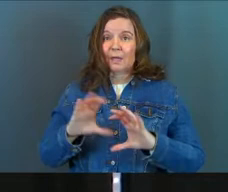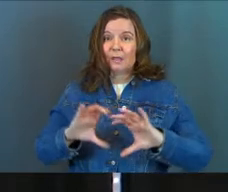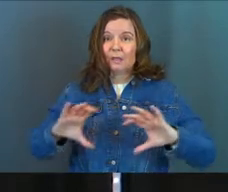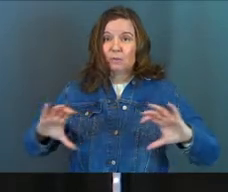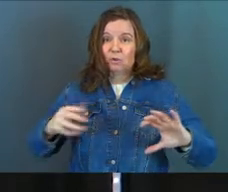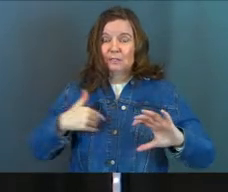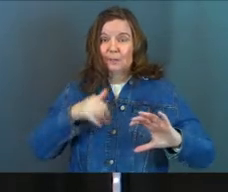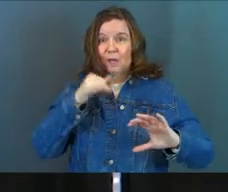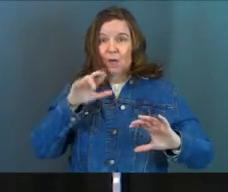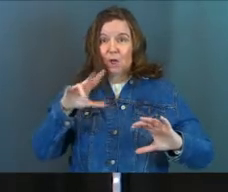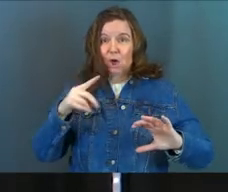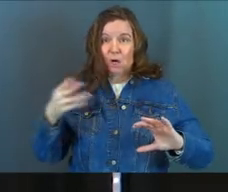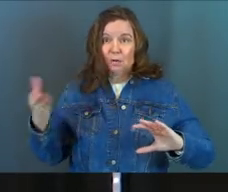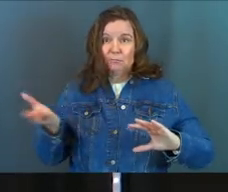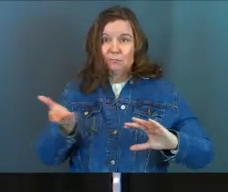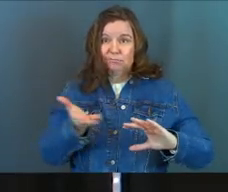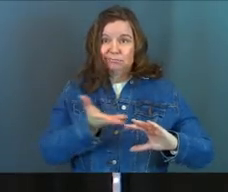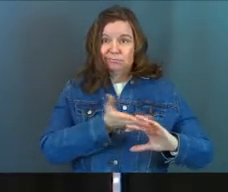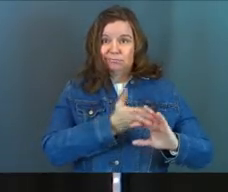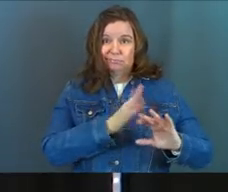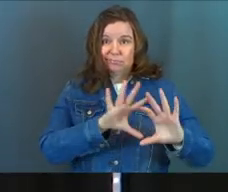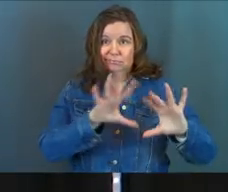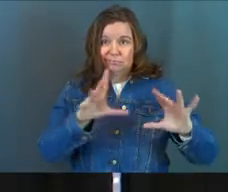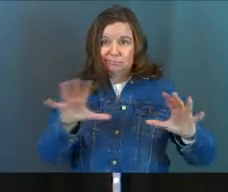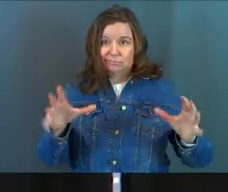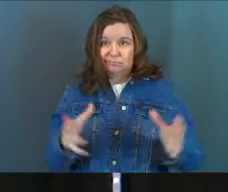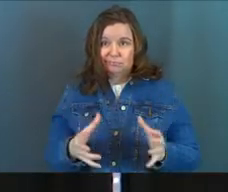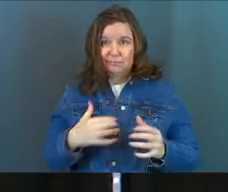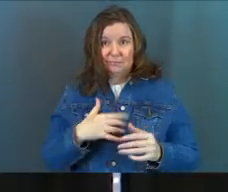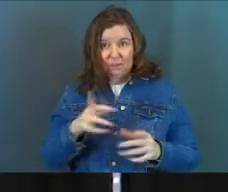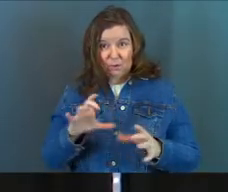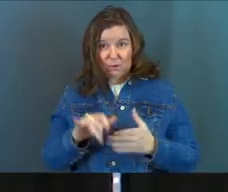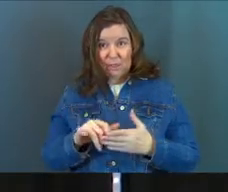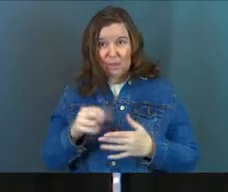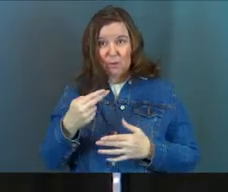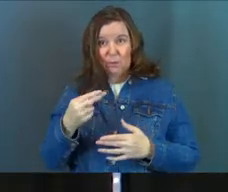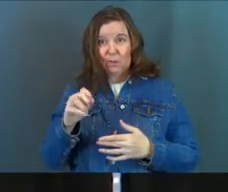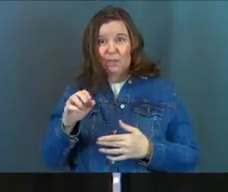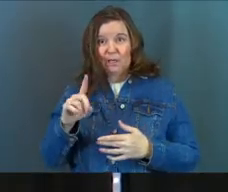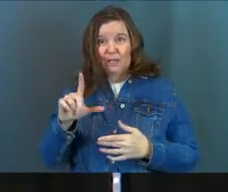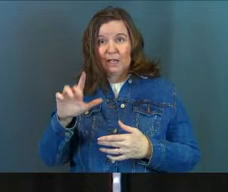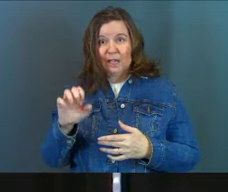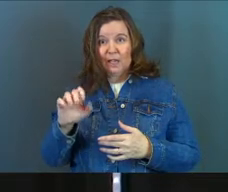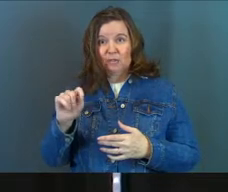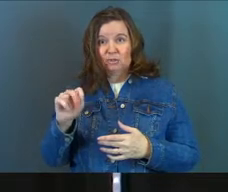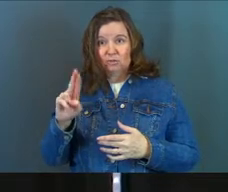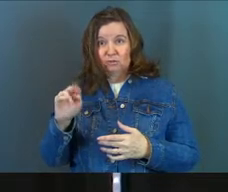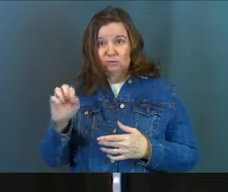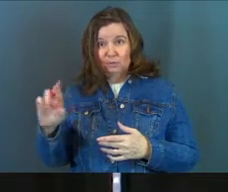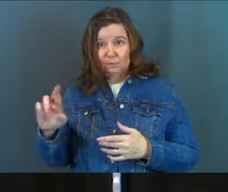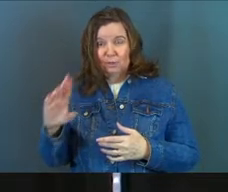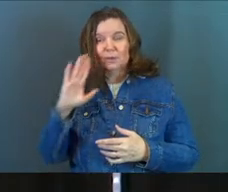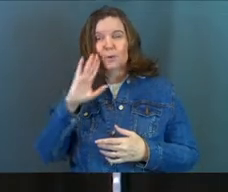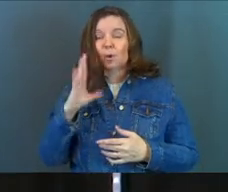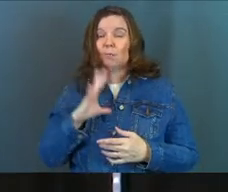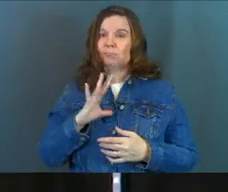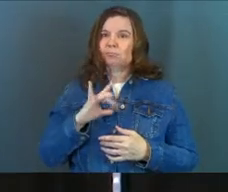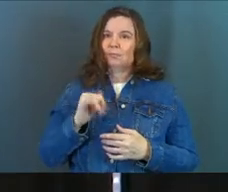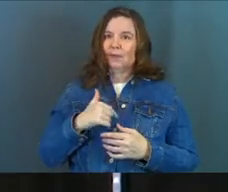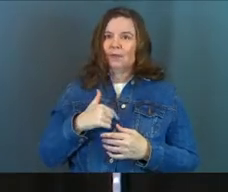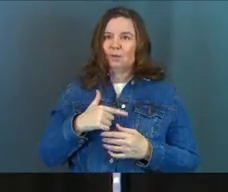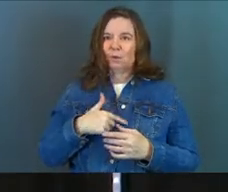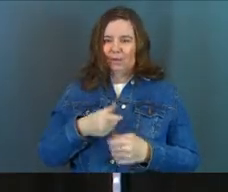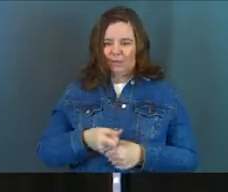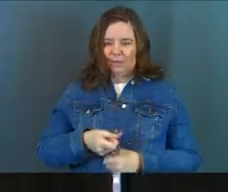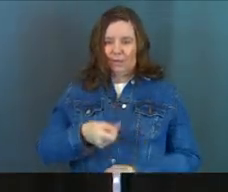yard. Do you ever hedge trim? You ever work with a hedge trimmer? You know what's beautiful about it? You got